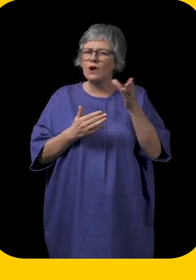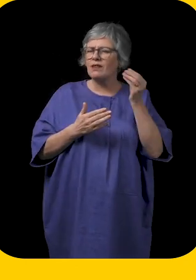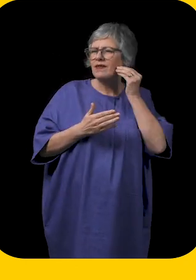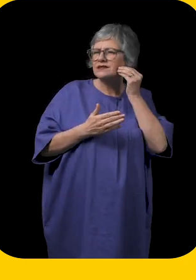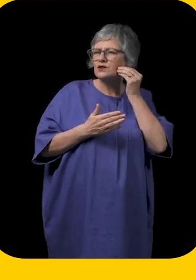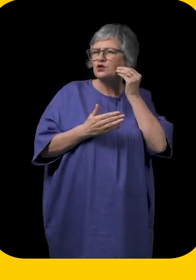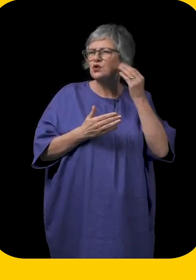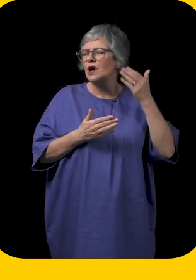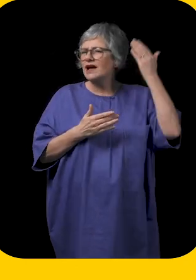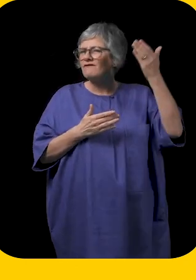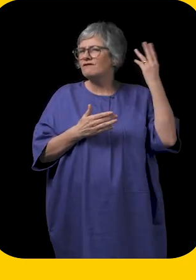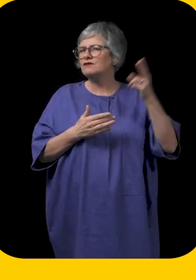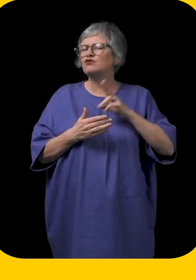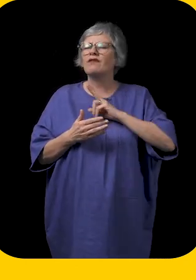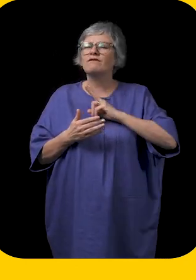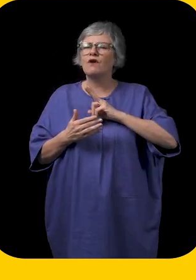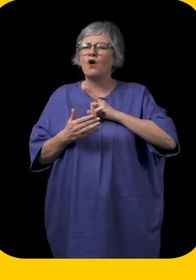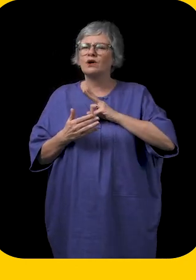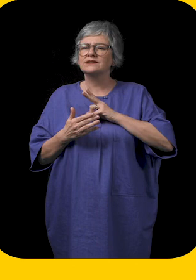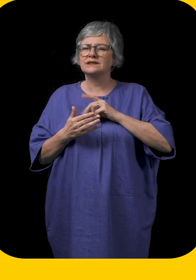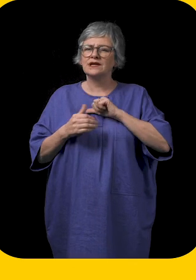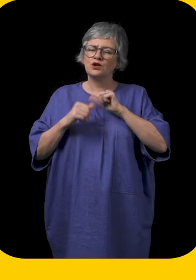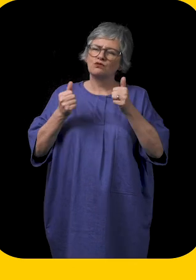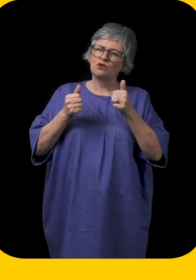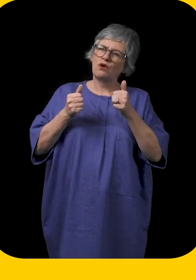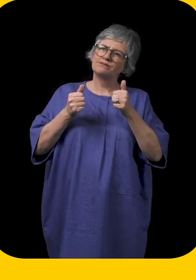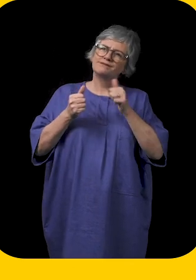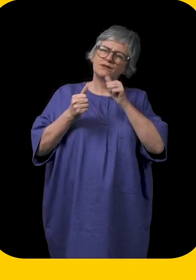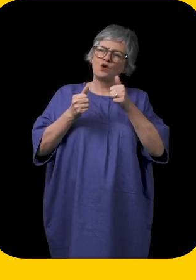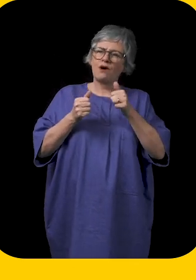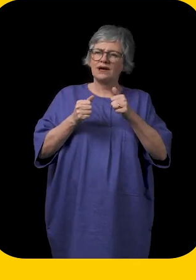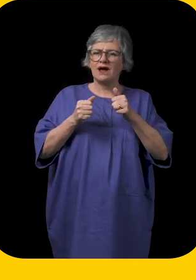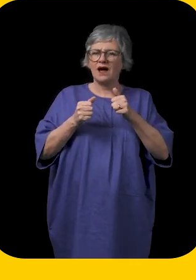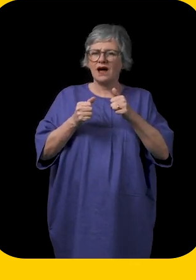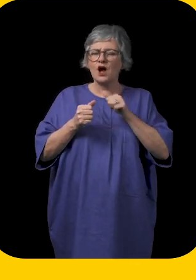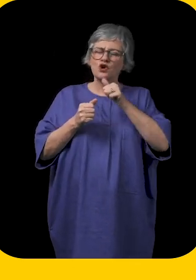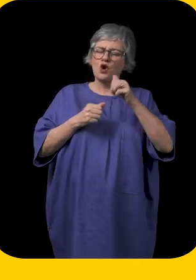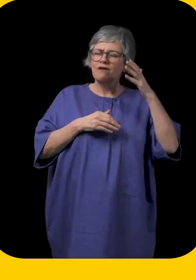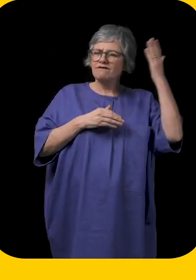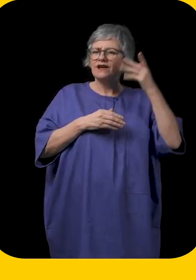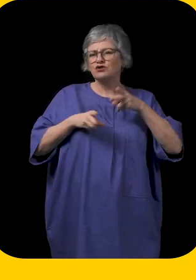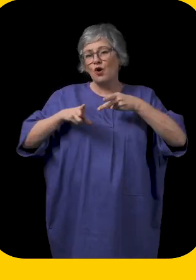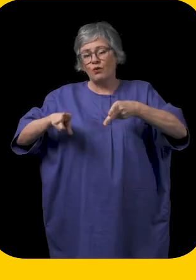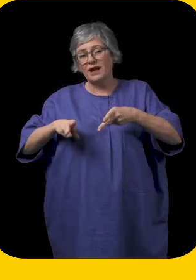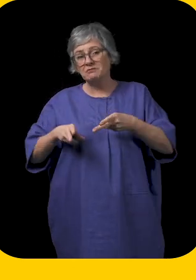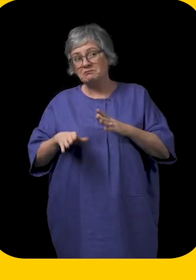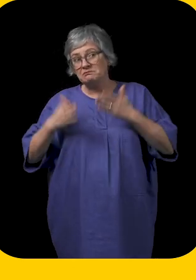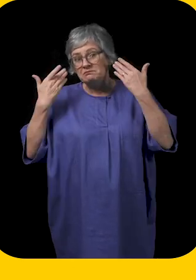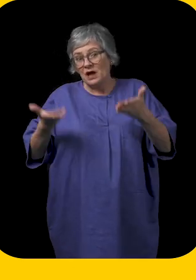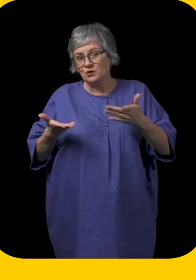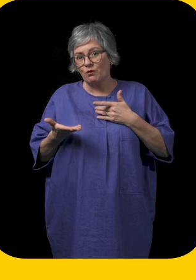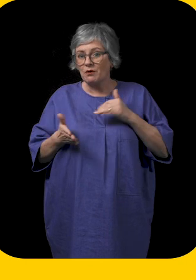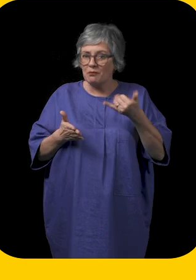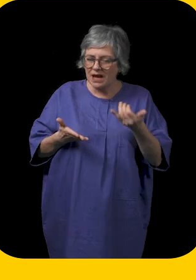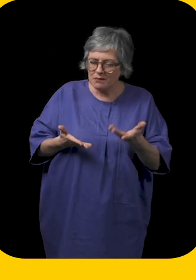willing to kind of like listen to a fictional voice, rather than if you come across in a non-fictional